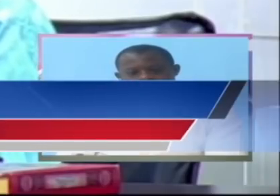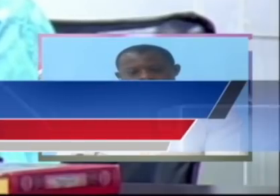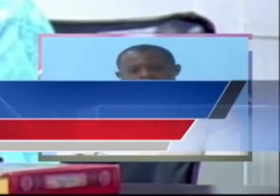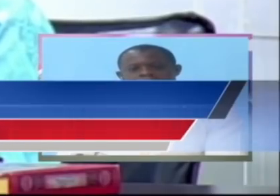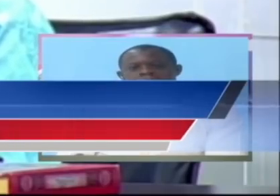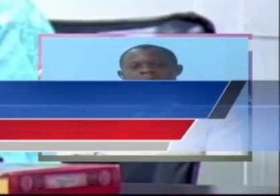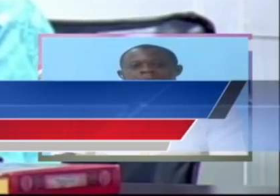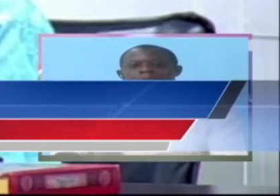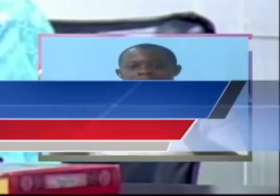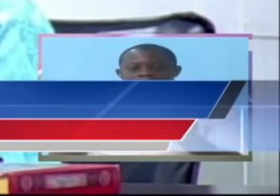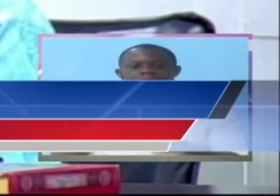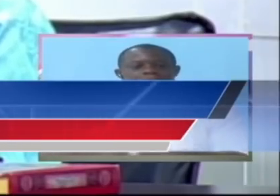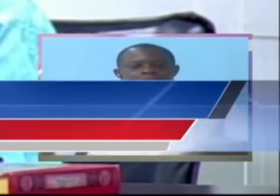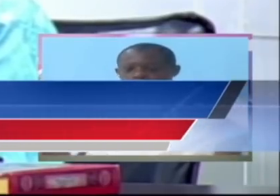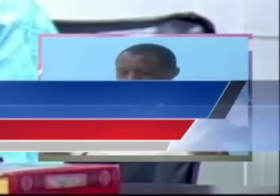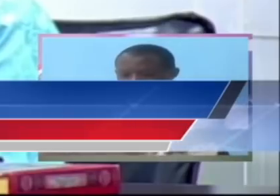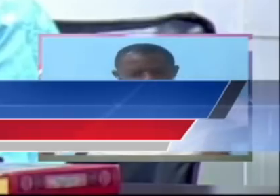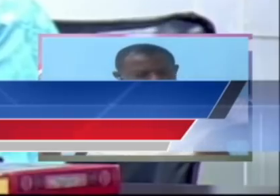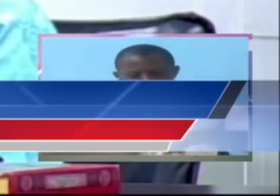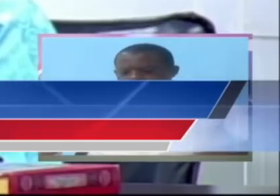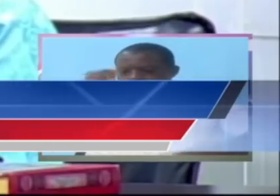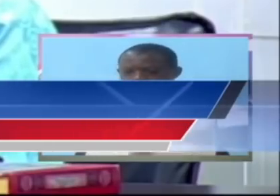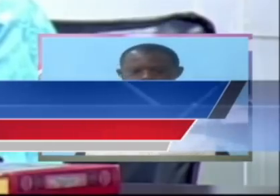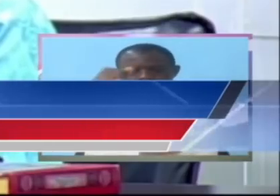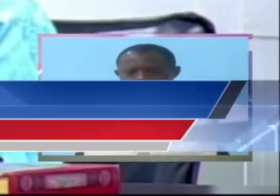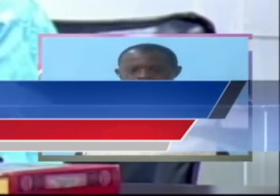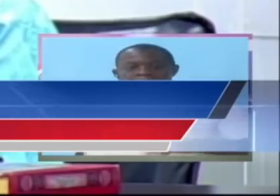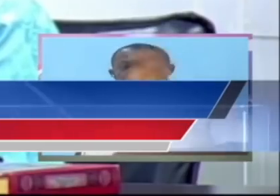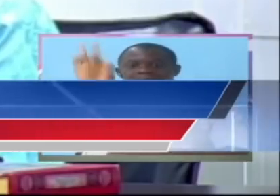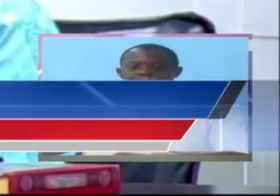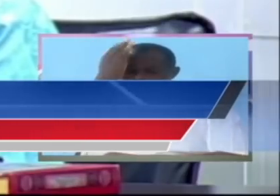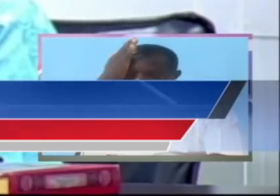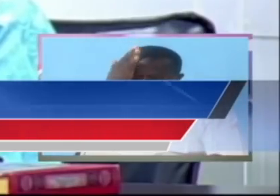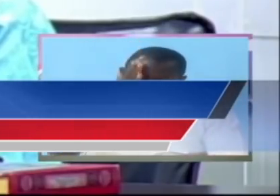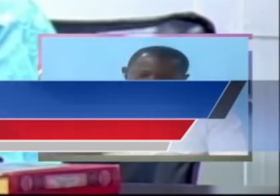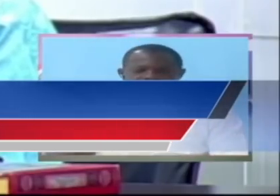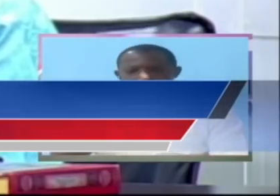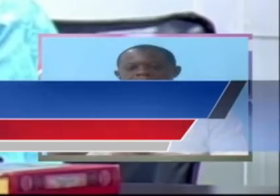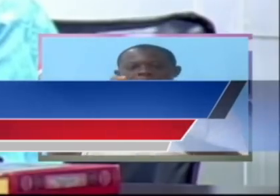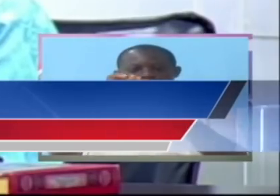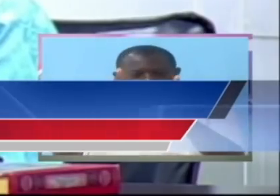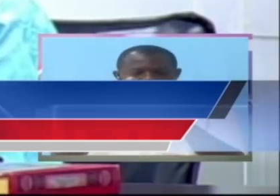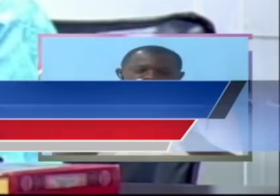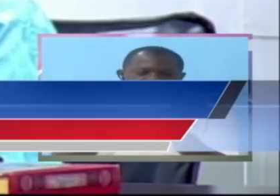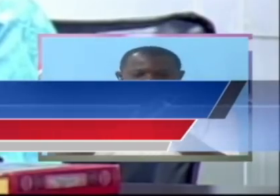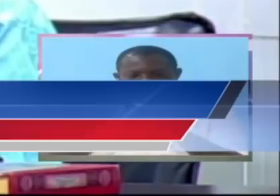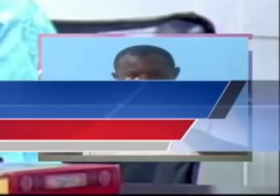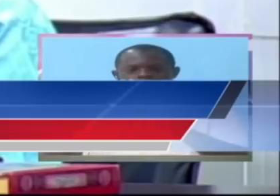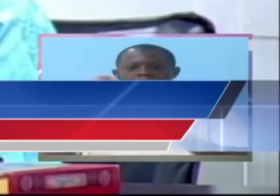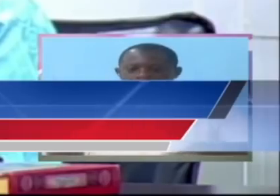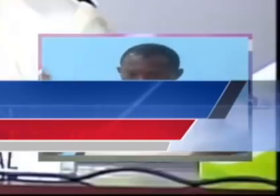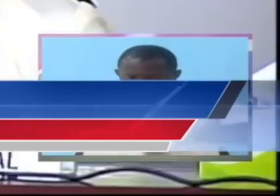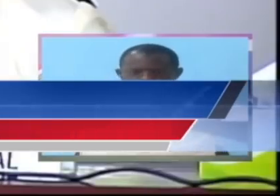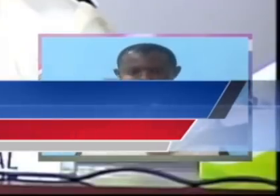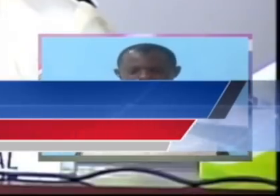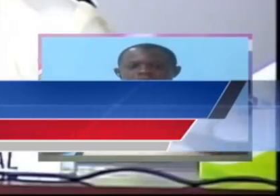The beating was so hard that I told them, okay, don't stop the beating, then I will show you where Wuri is. He said he went through different types